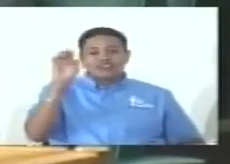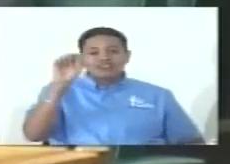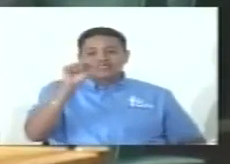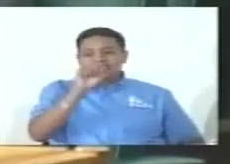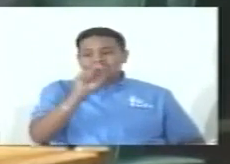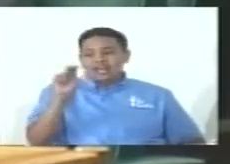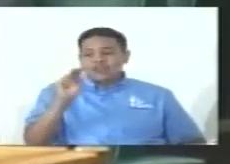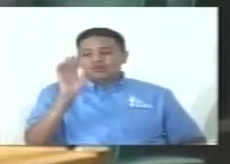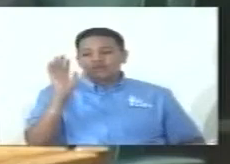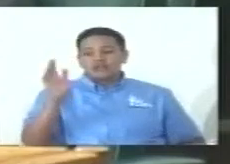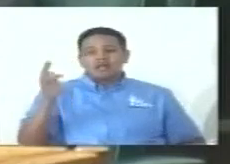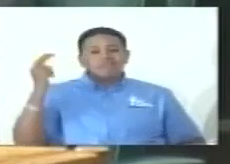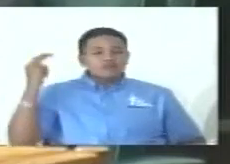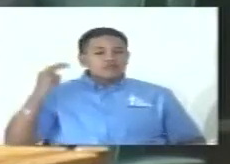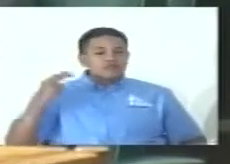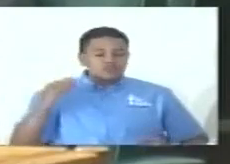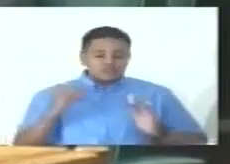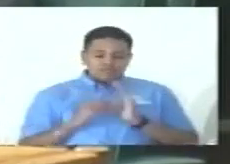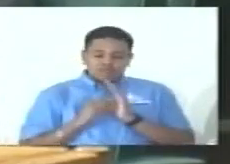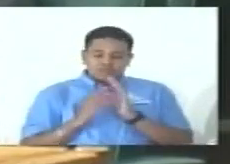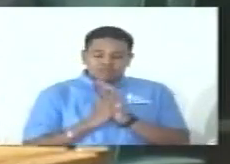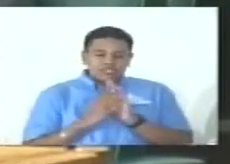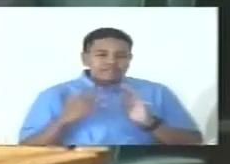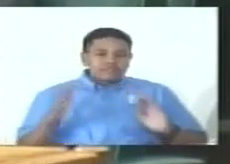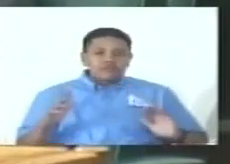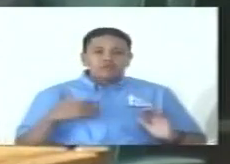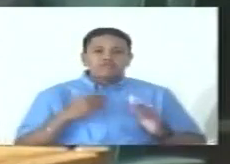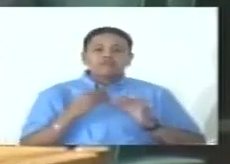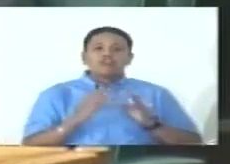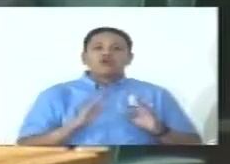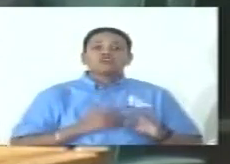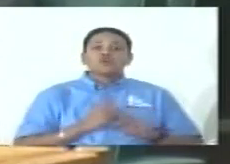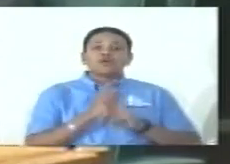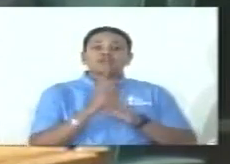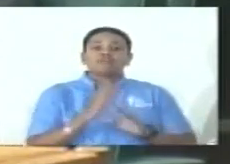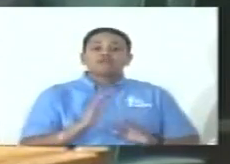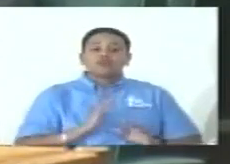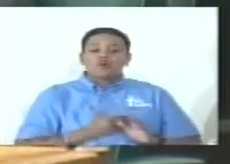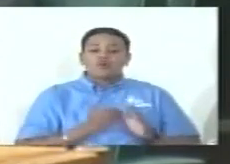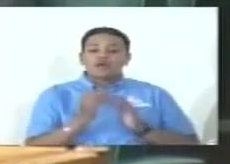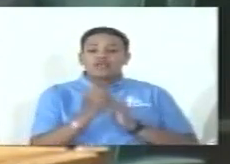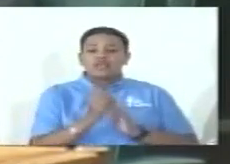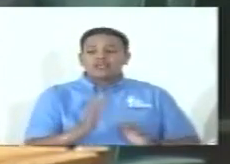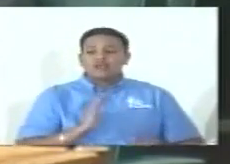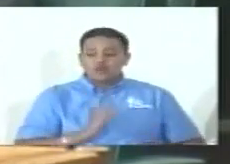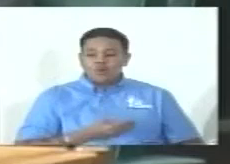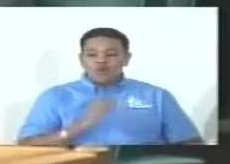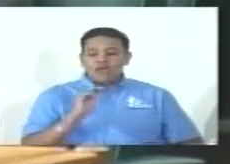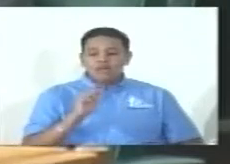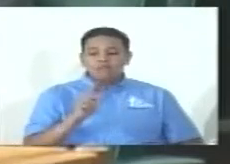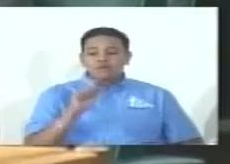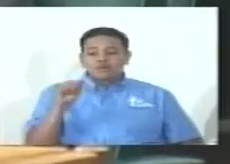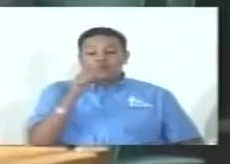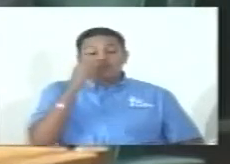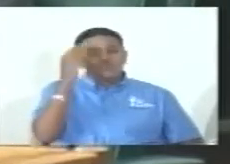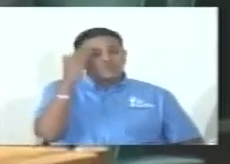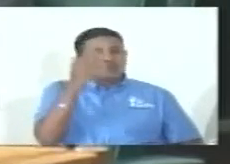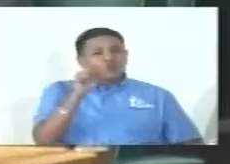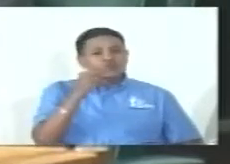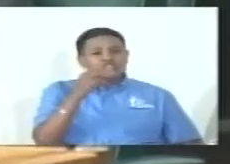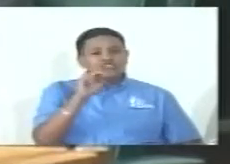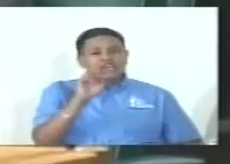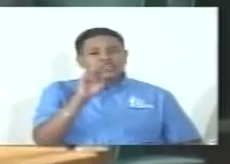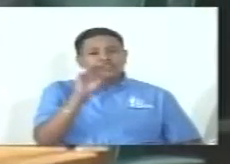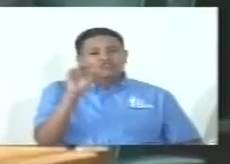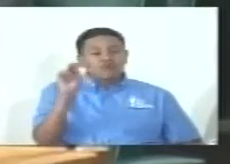whole legacy. We have lost our defender, our leader, our MP. Those of us who knew Shahine Robinson well